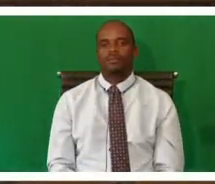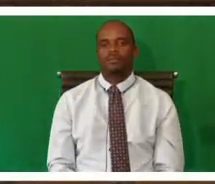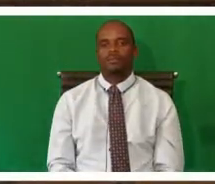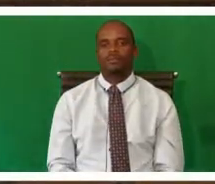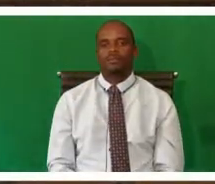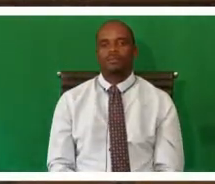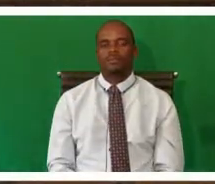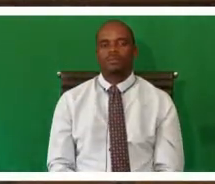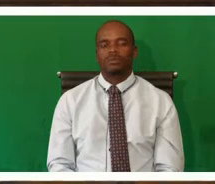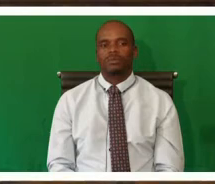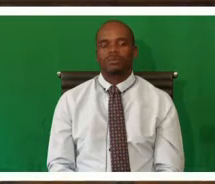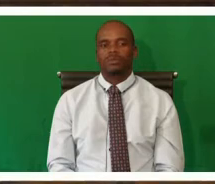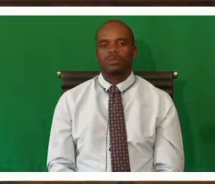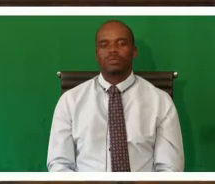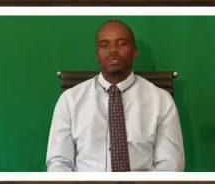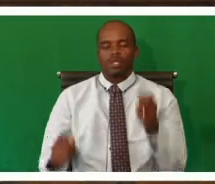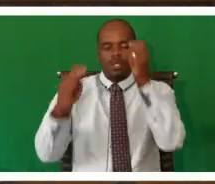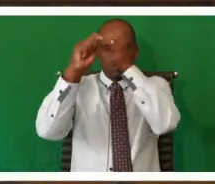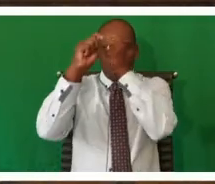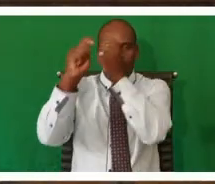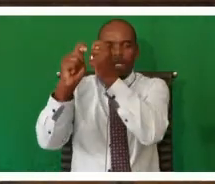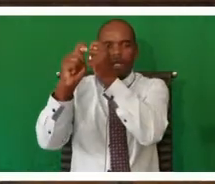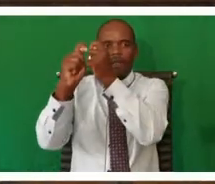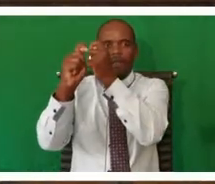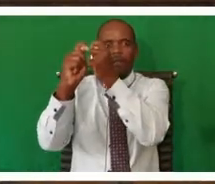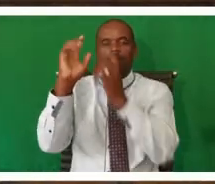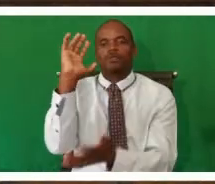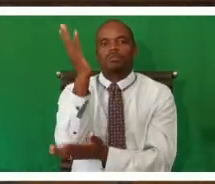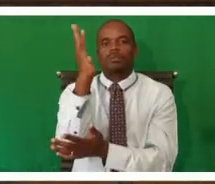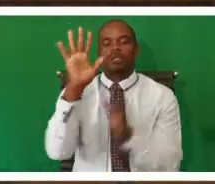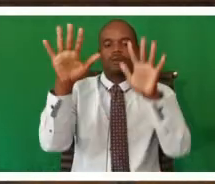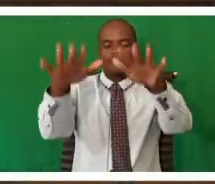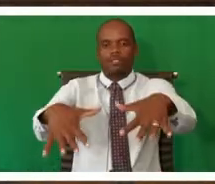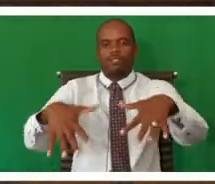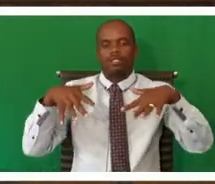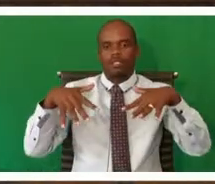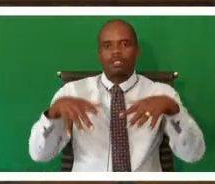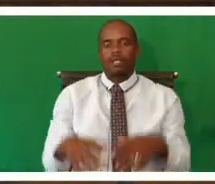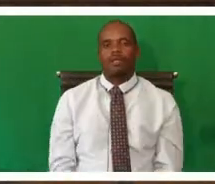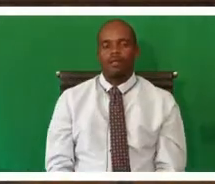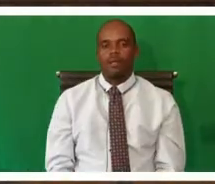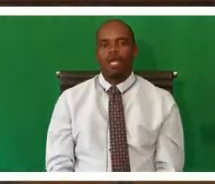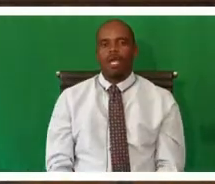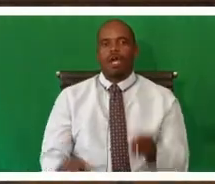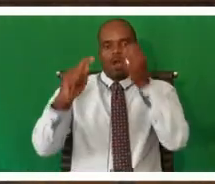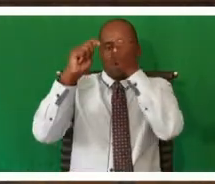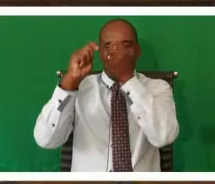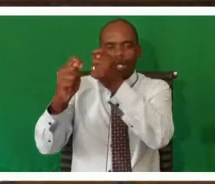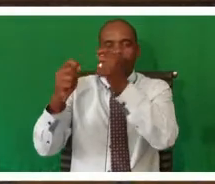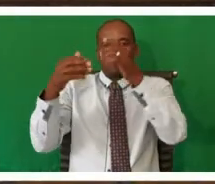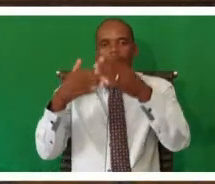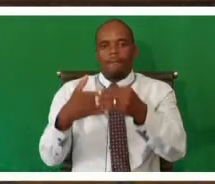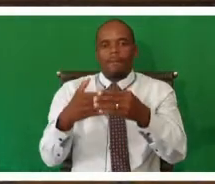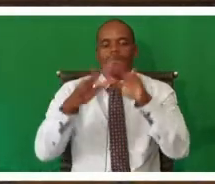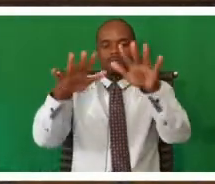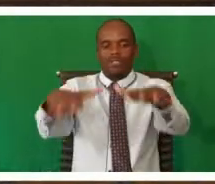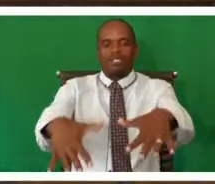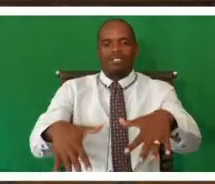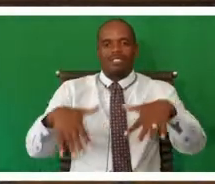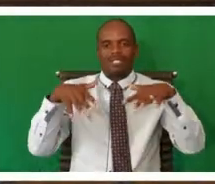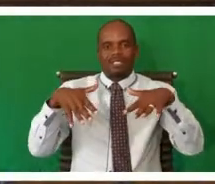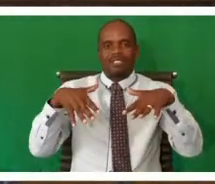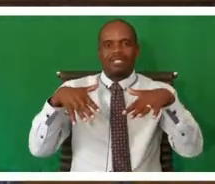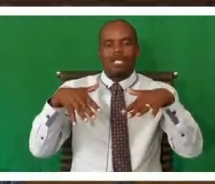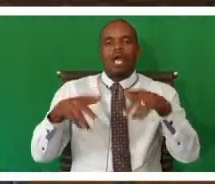Honorable Speaker of the Legislature, honorable members of the Legislature and honorable members of Parliament